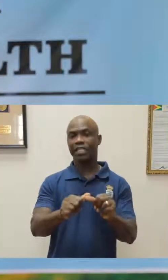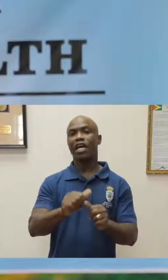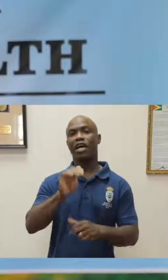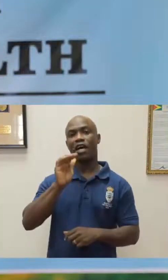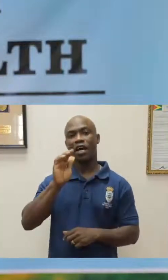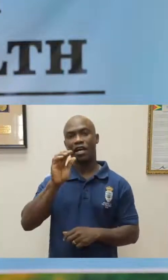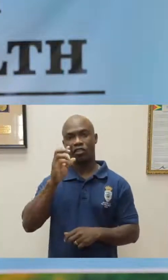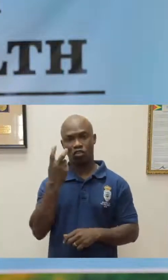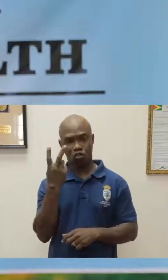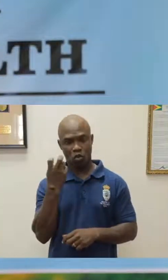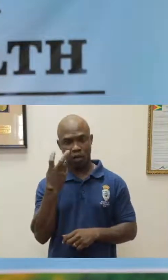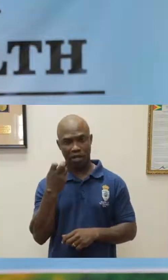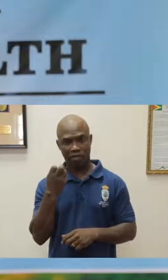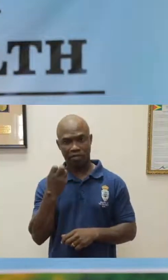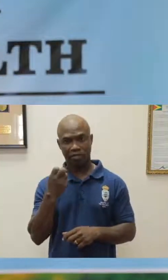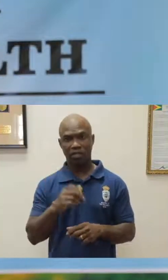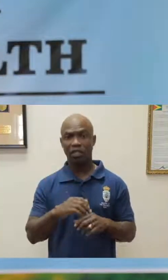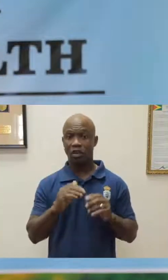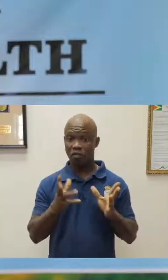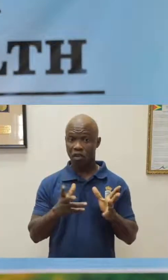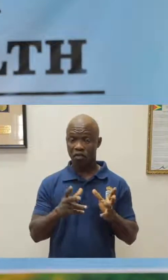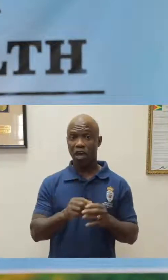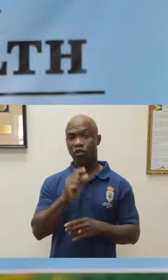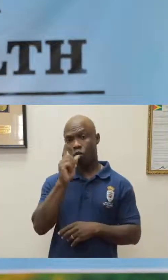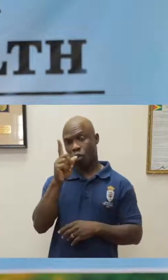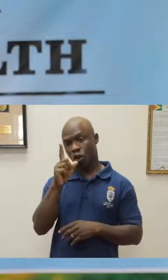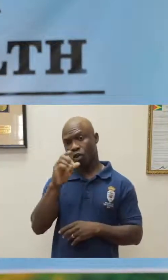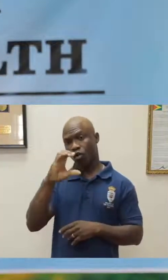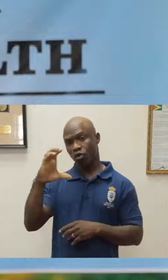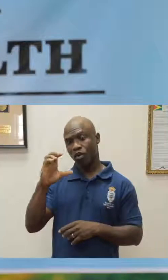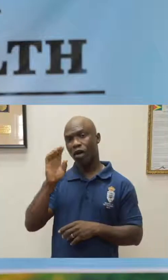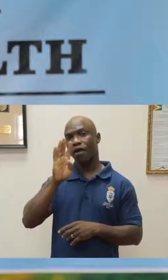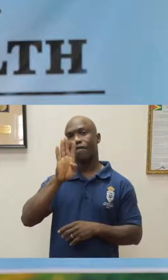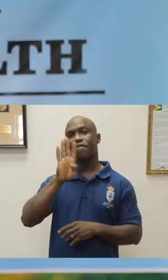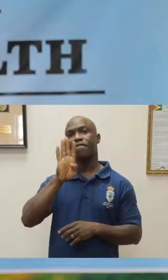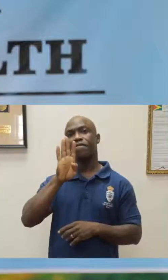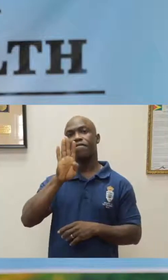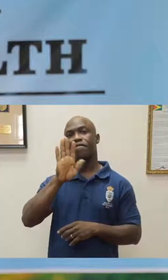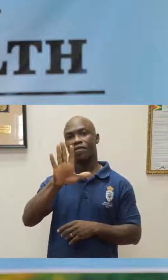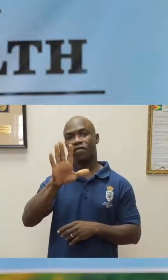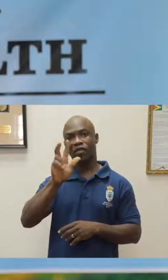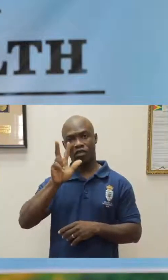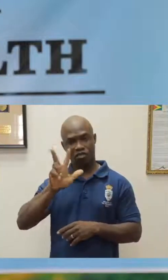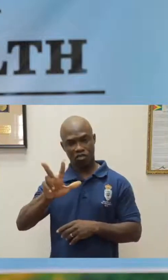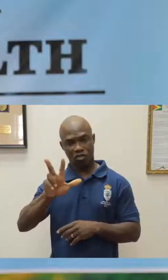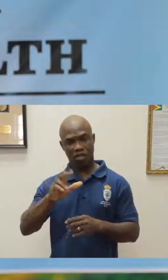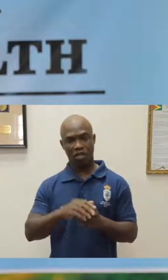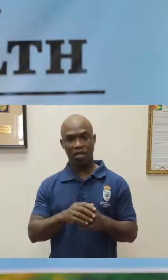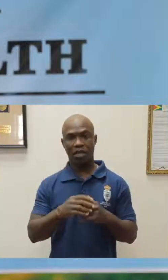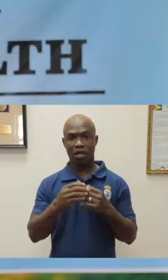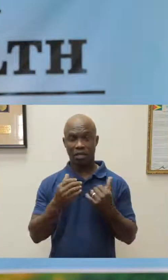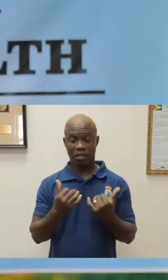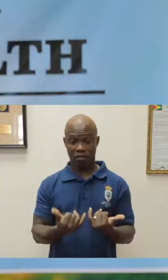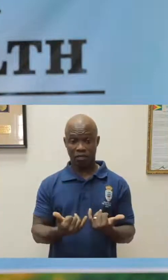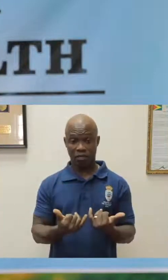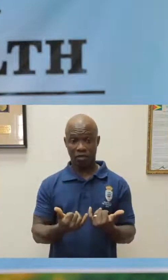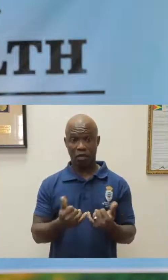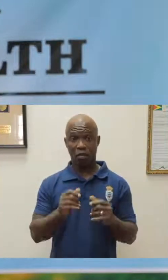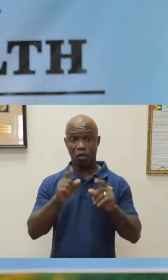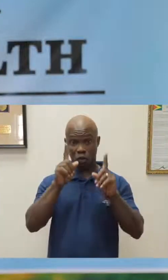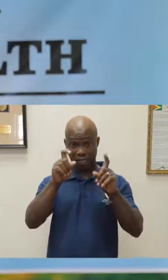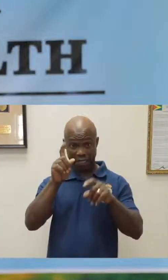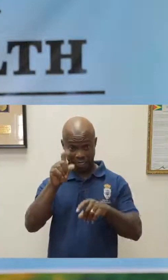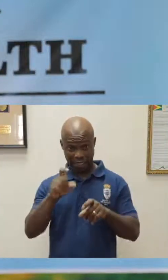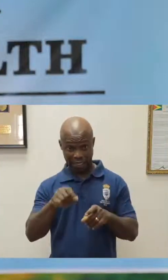confirmed cases remains at 153. To date, the total number of persons